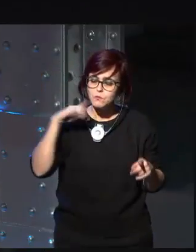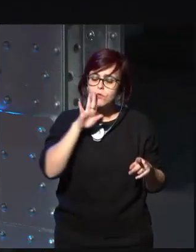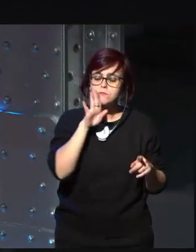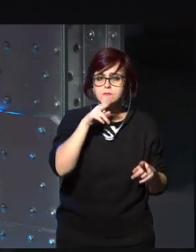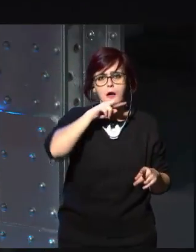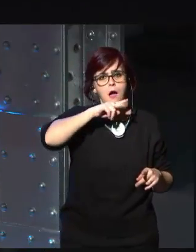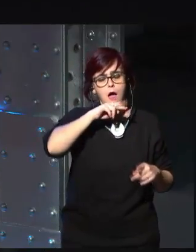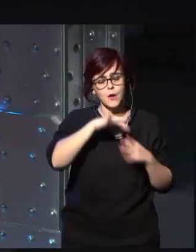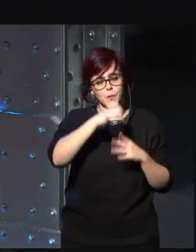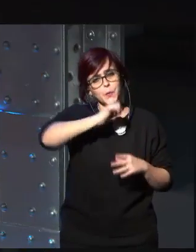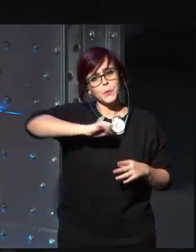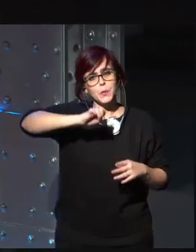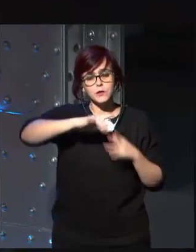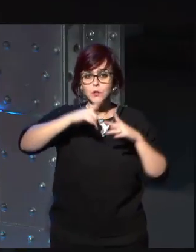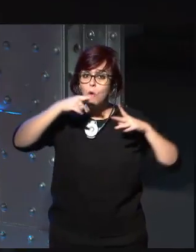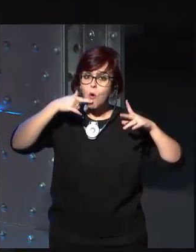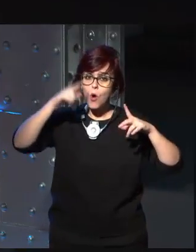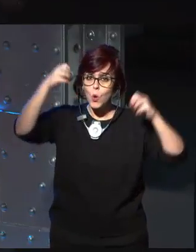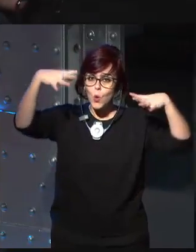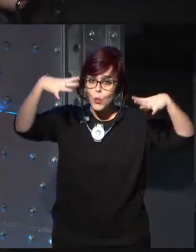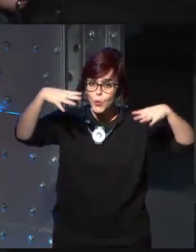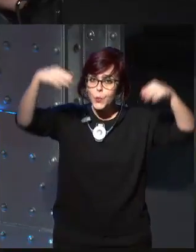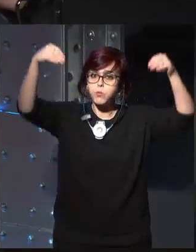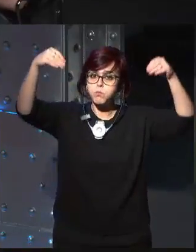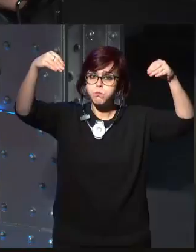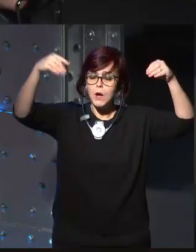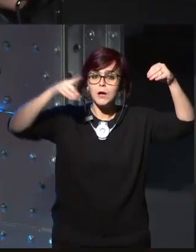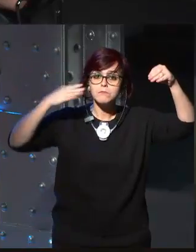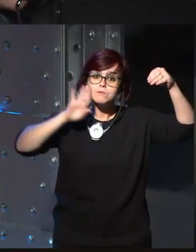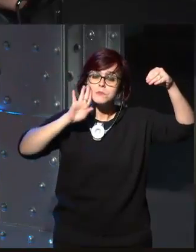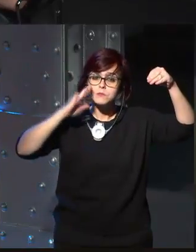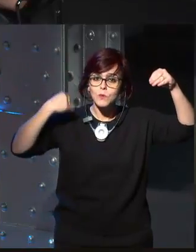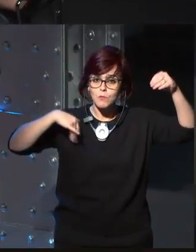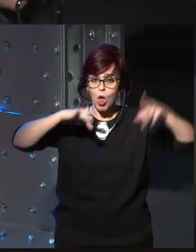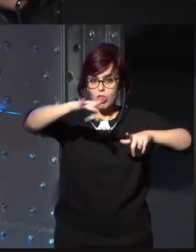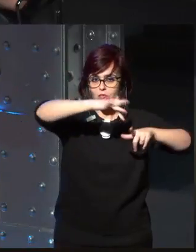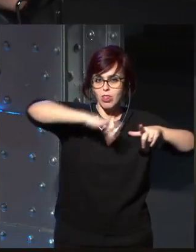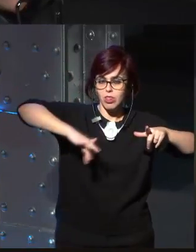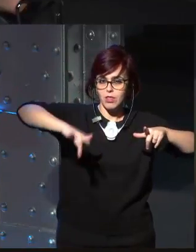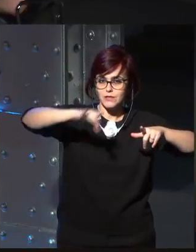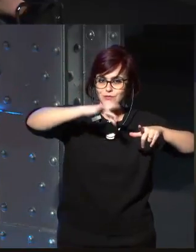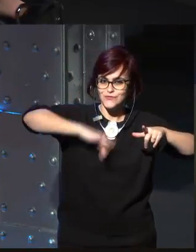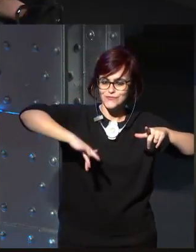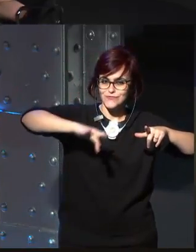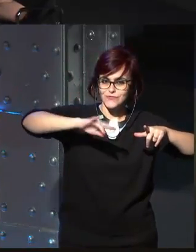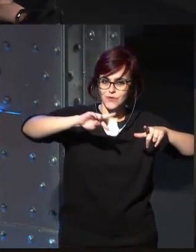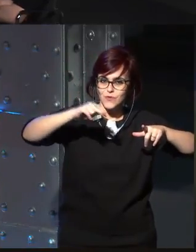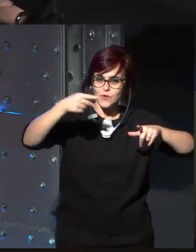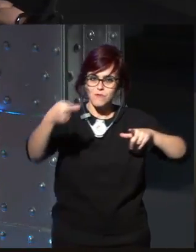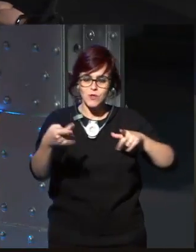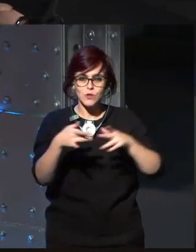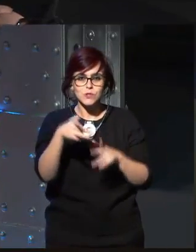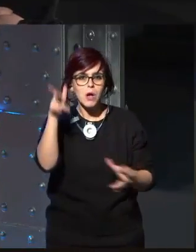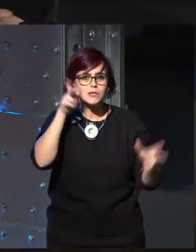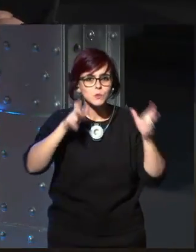dark, someone had switched it over to an Edison diamond disc. And so people were actually, when they thought in the dark they were listening